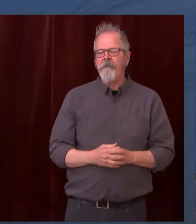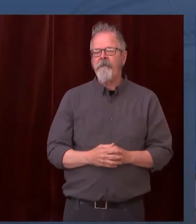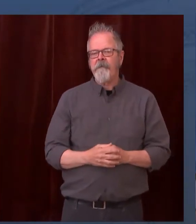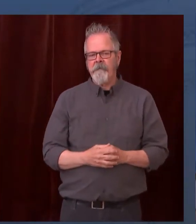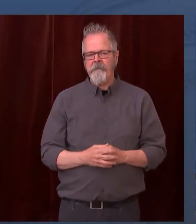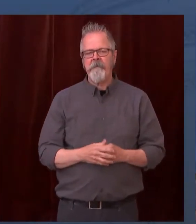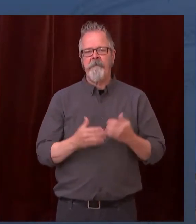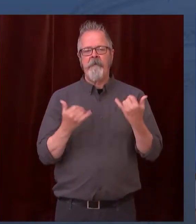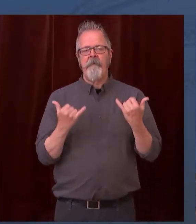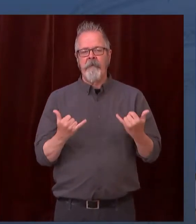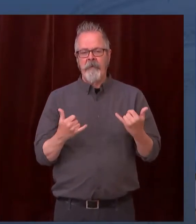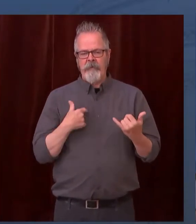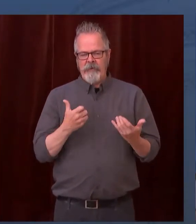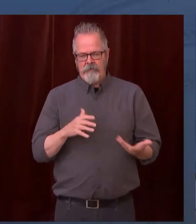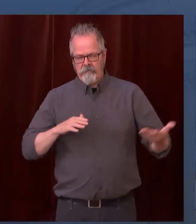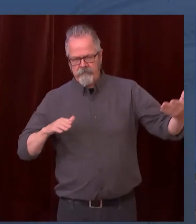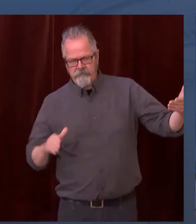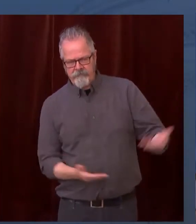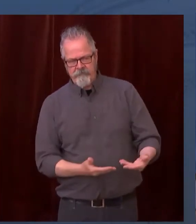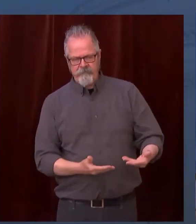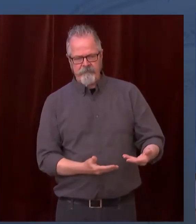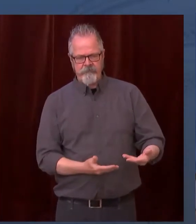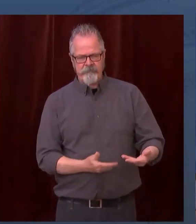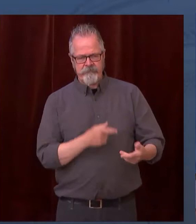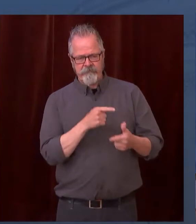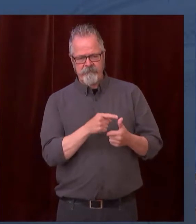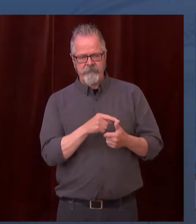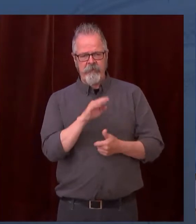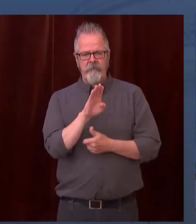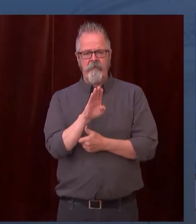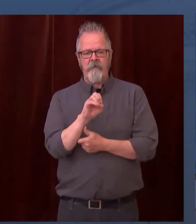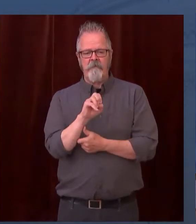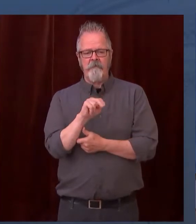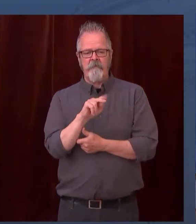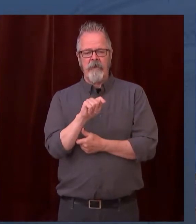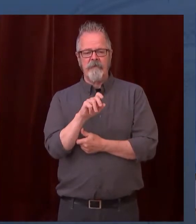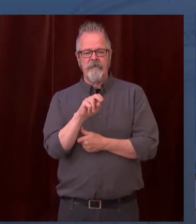your views and experience? And I appreciate talking to you the other day.